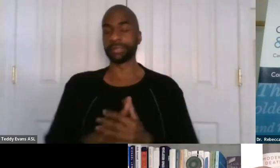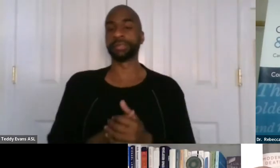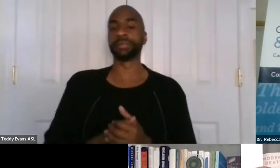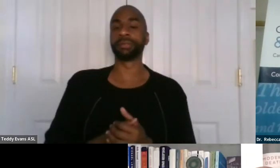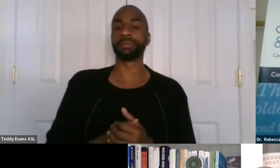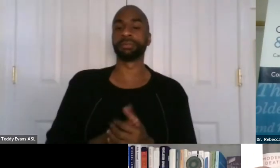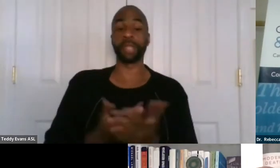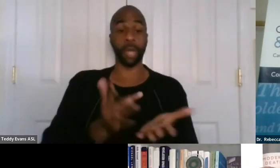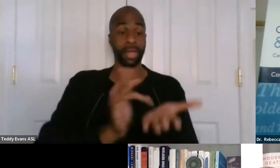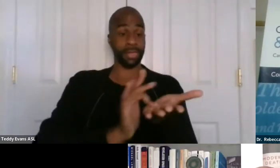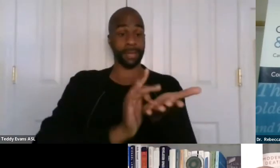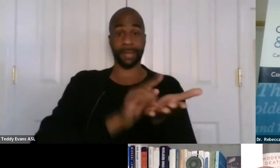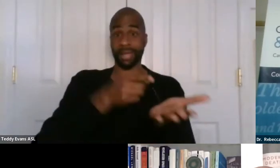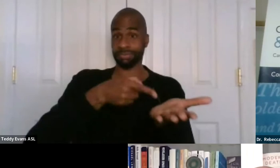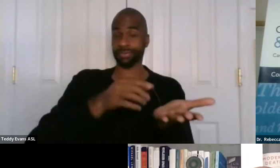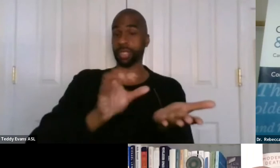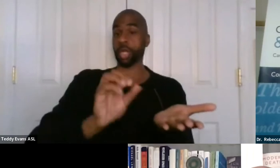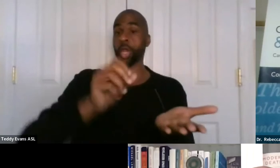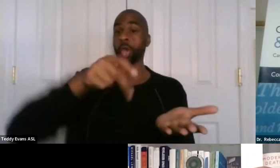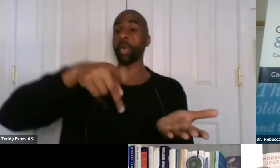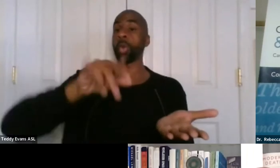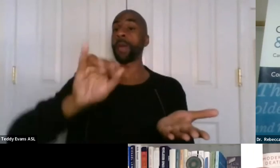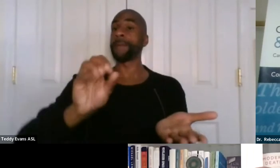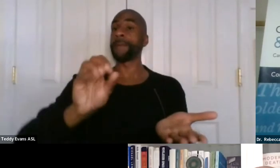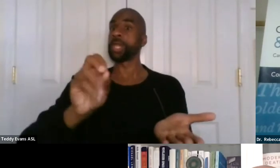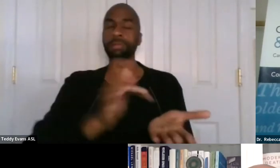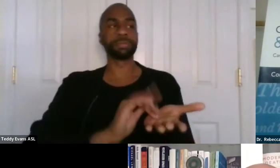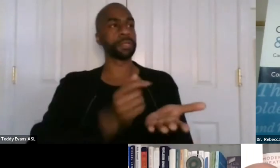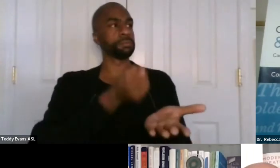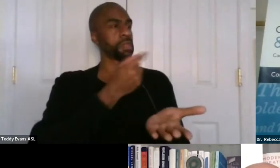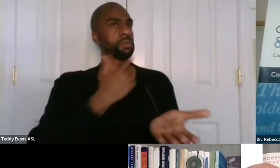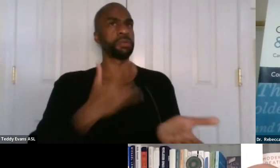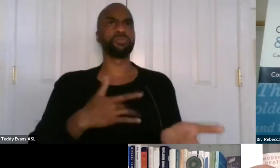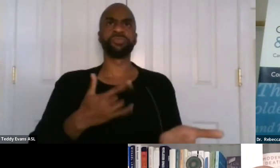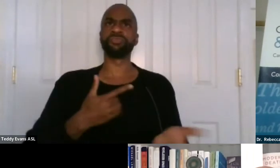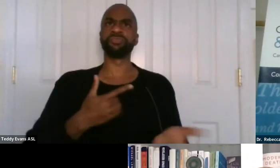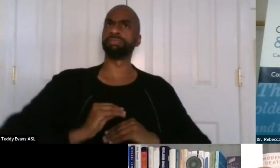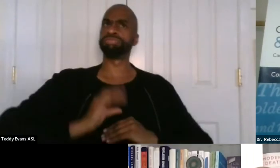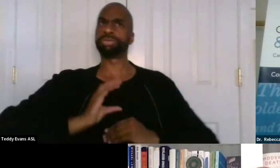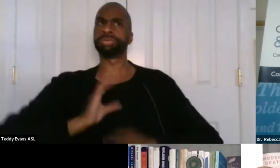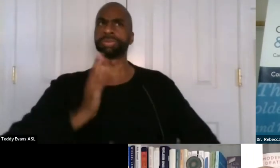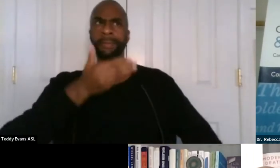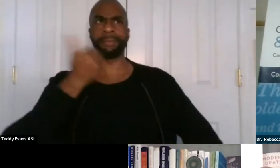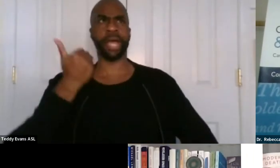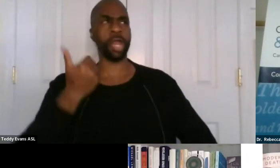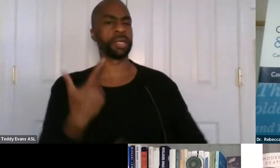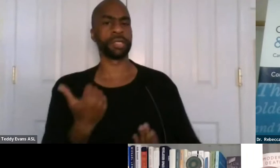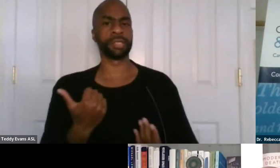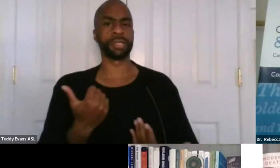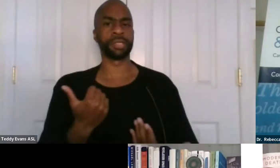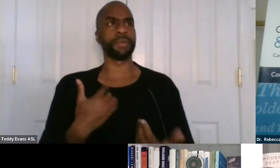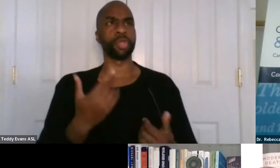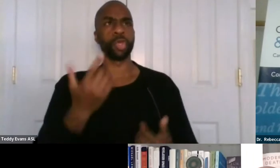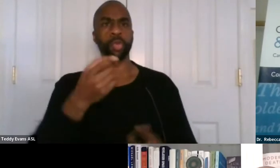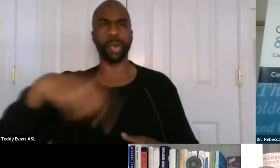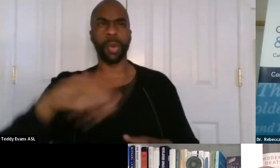better. Because the opioids mimic this internal system inside all of us that causes us to have joy or to feel love